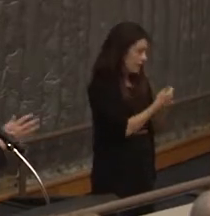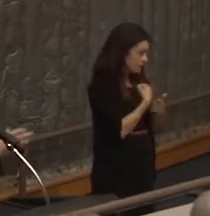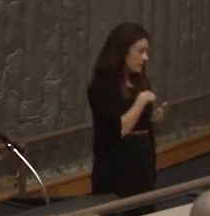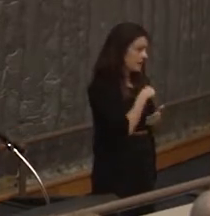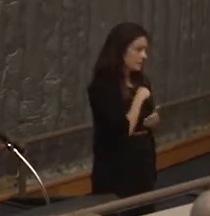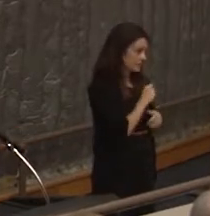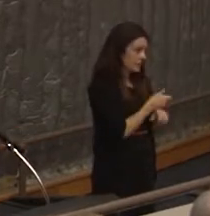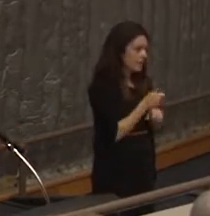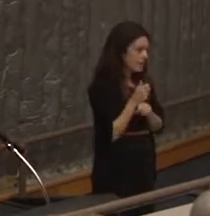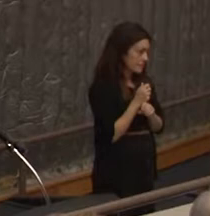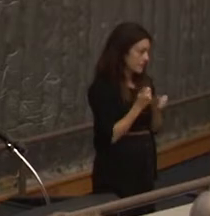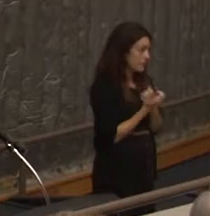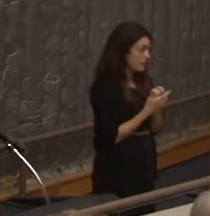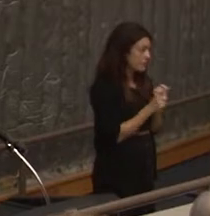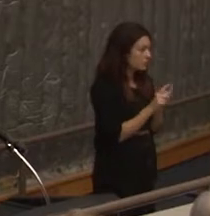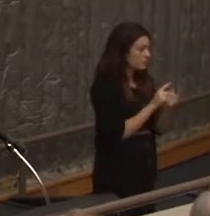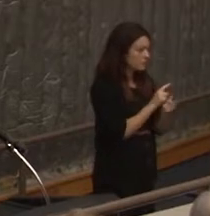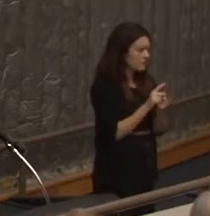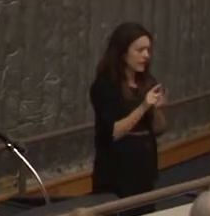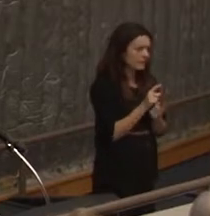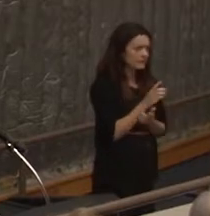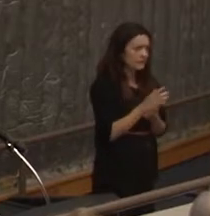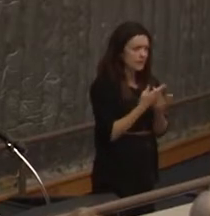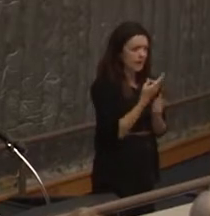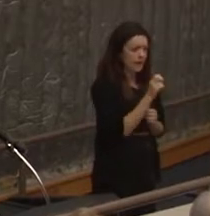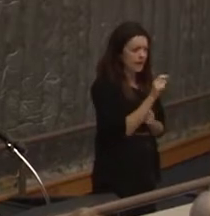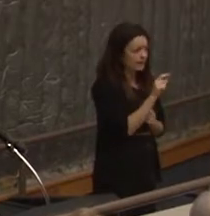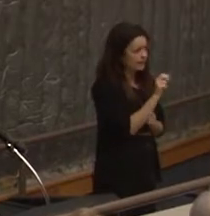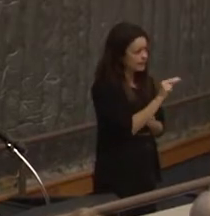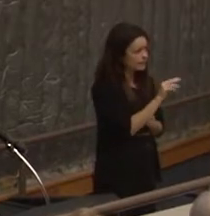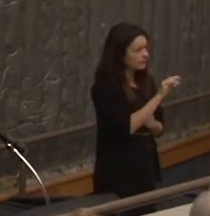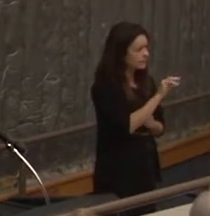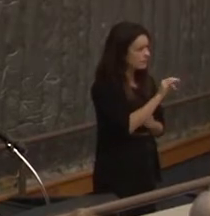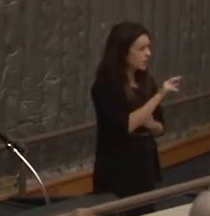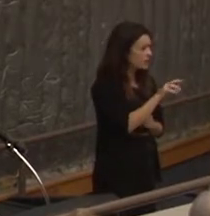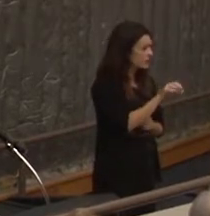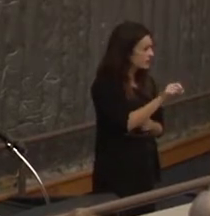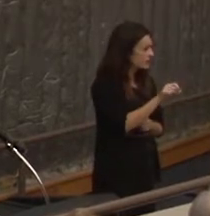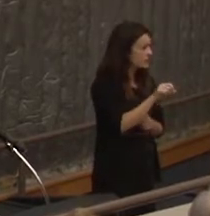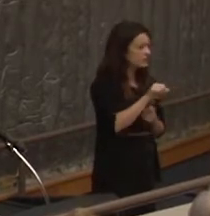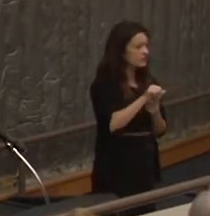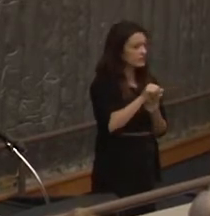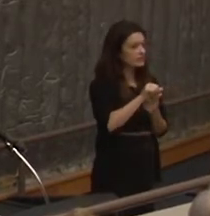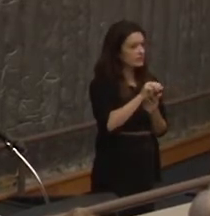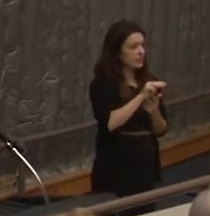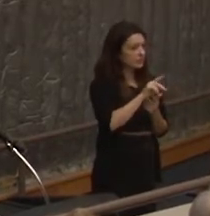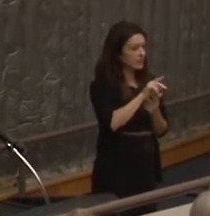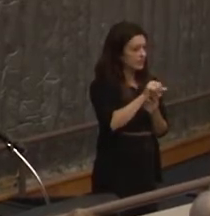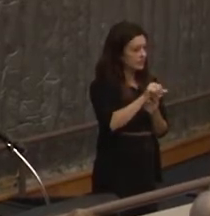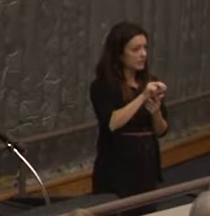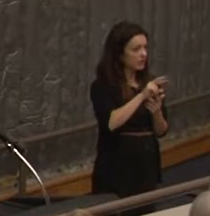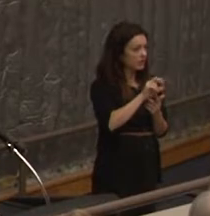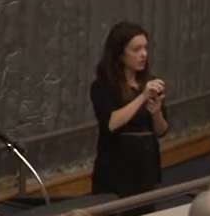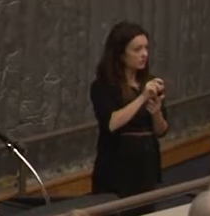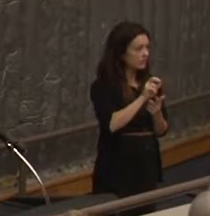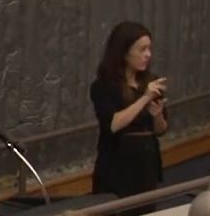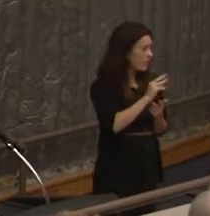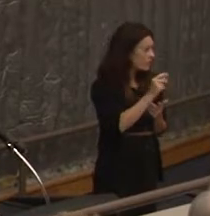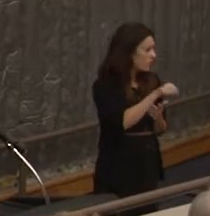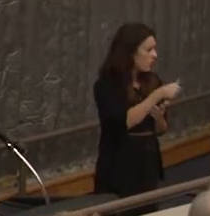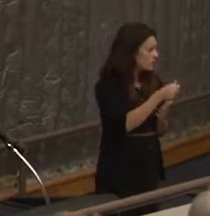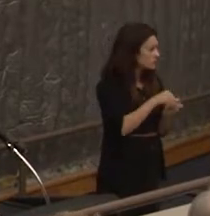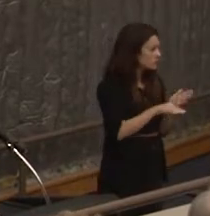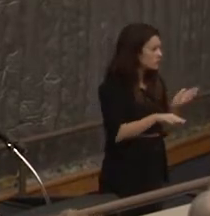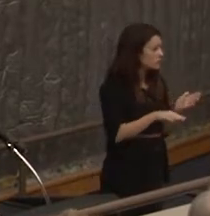difference, and you met them, Helen Marcus and Amanda Dalton, a couple others, and of